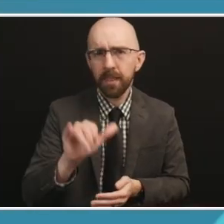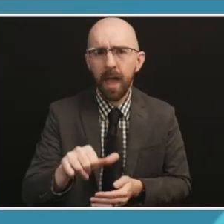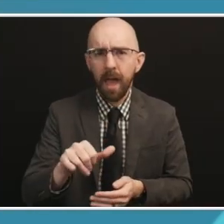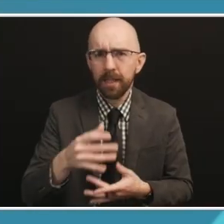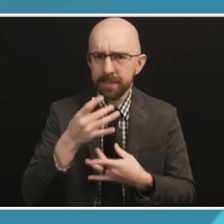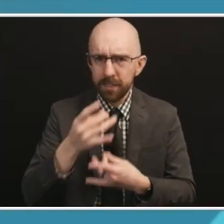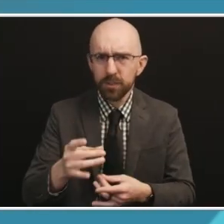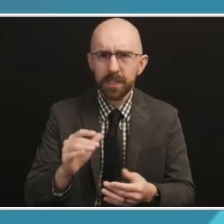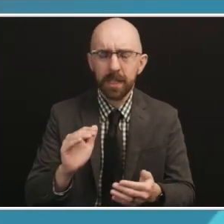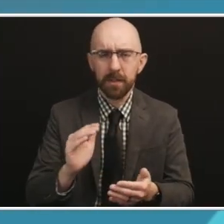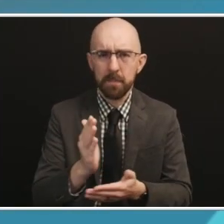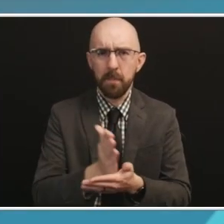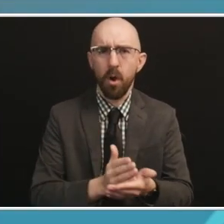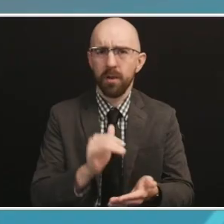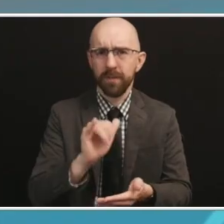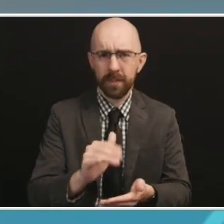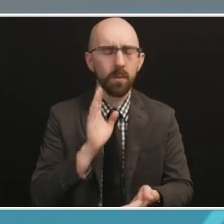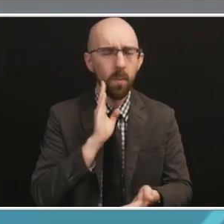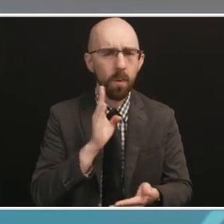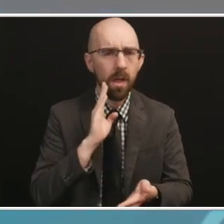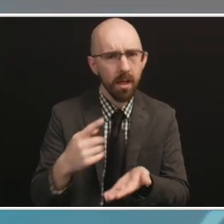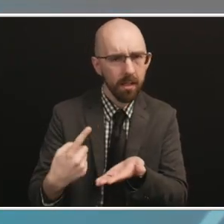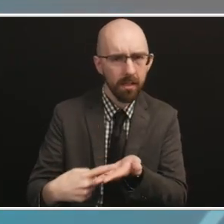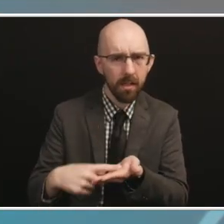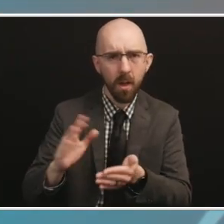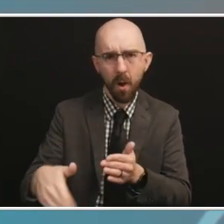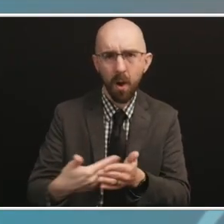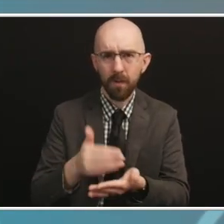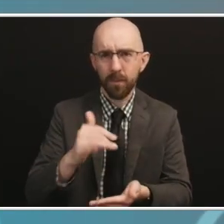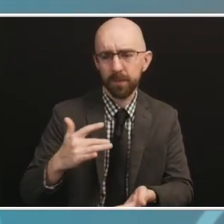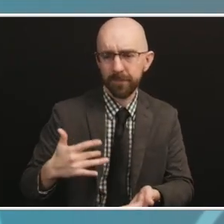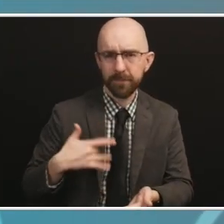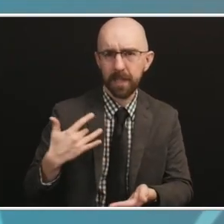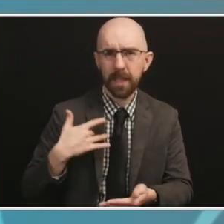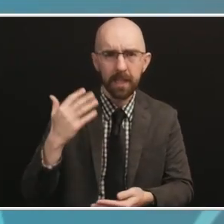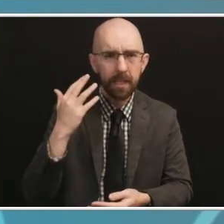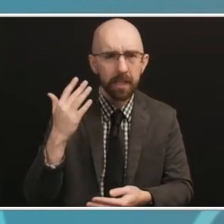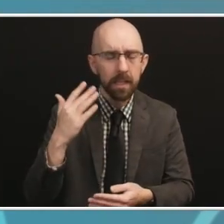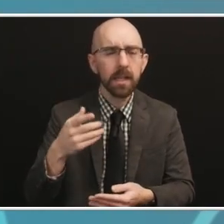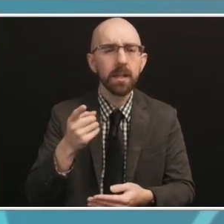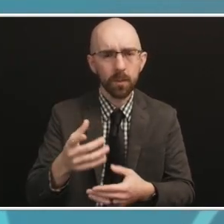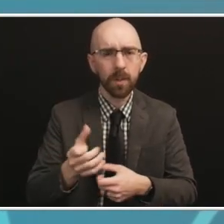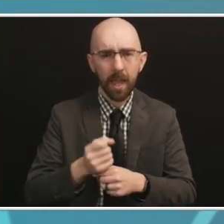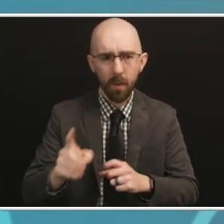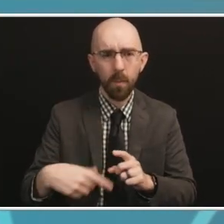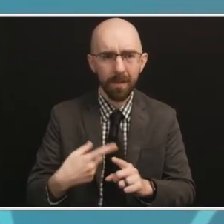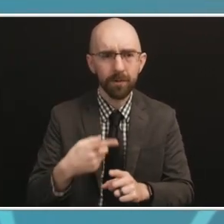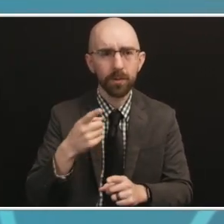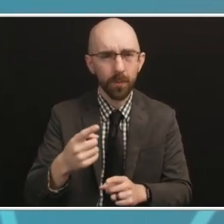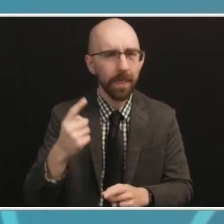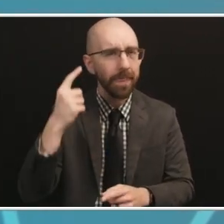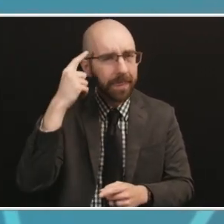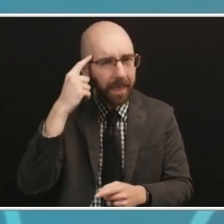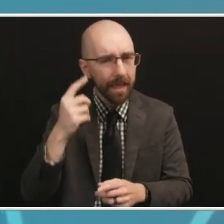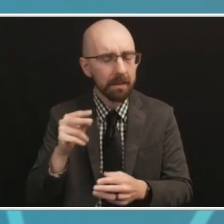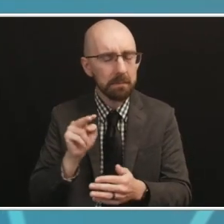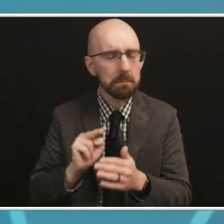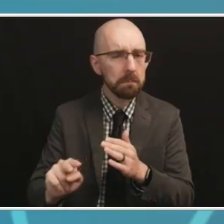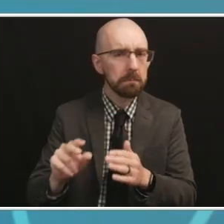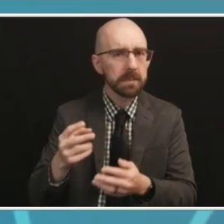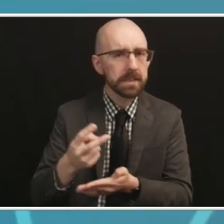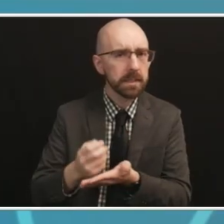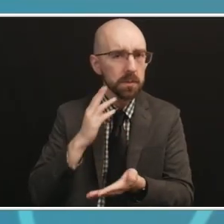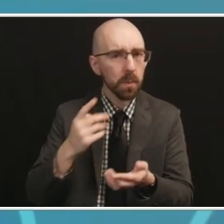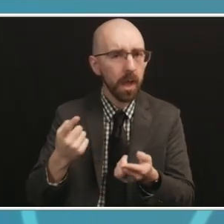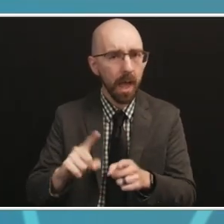component to this. We're going to get to all those feelings in a minute that you get when you think you're going to have a seizure, but now they don't happen. But